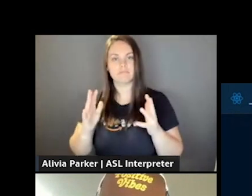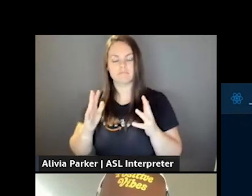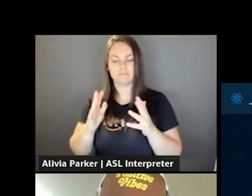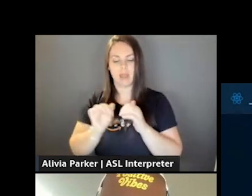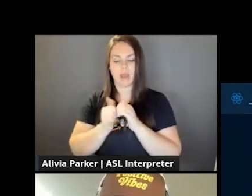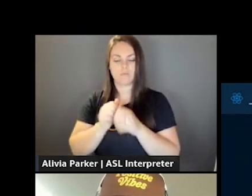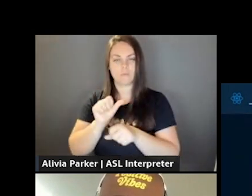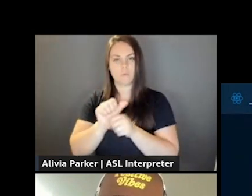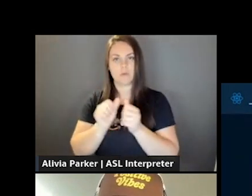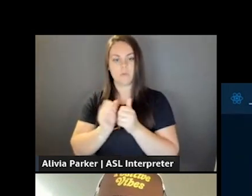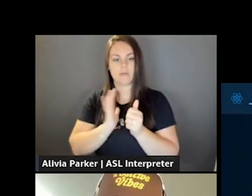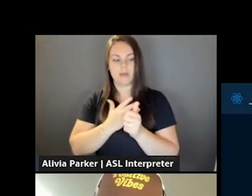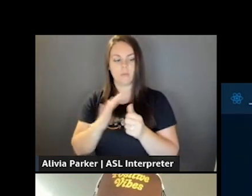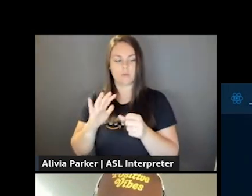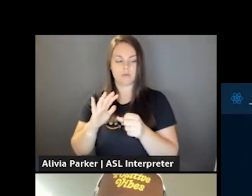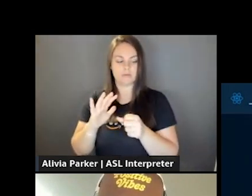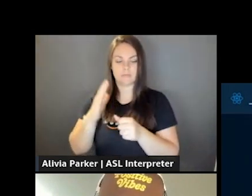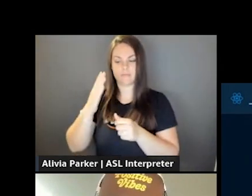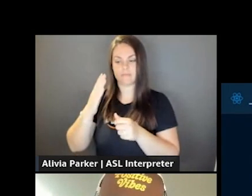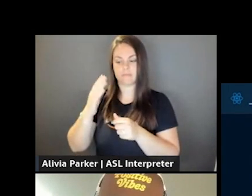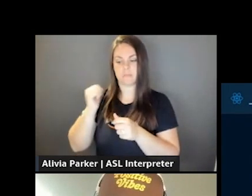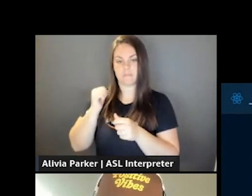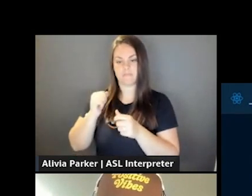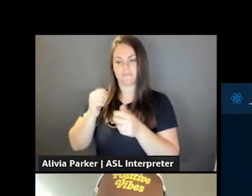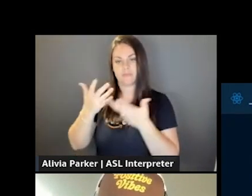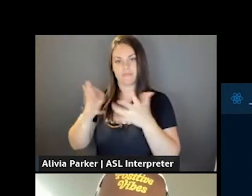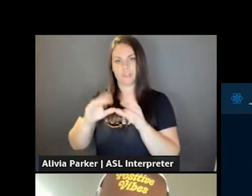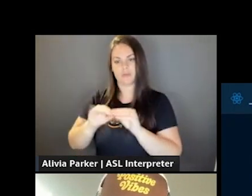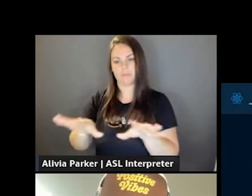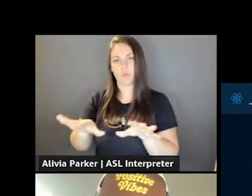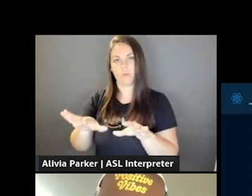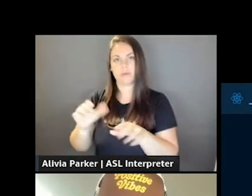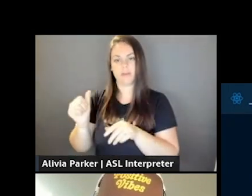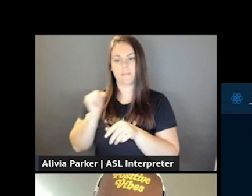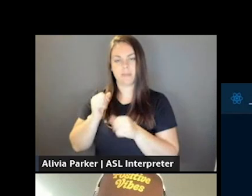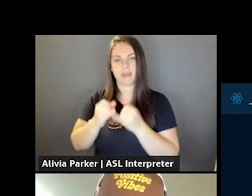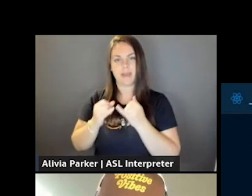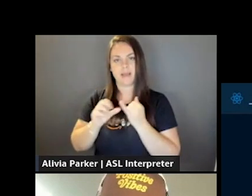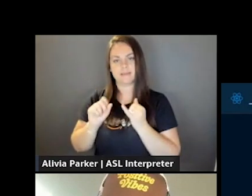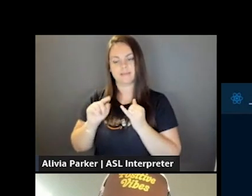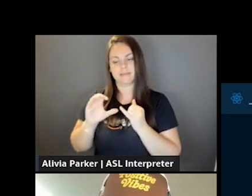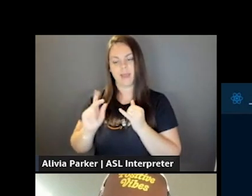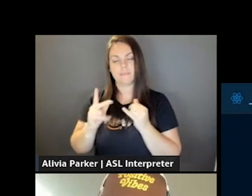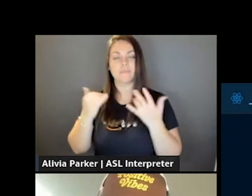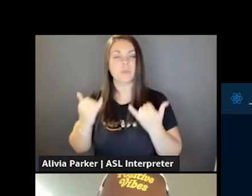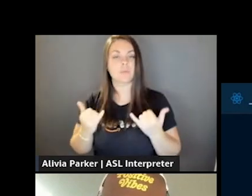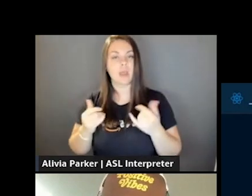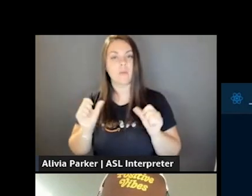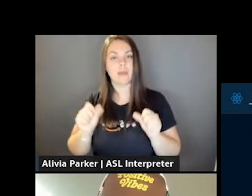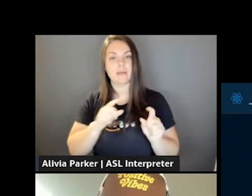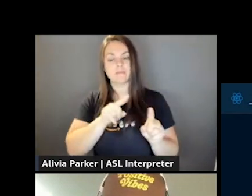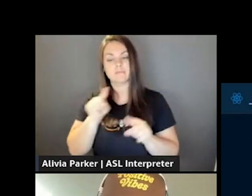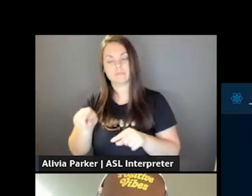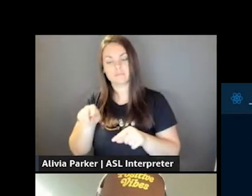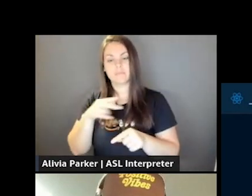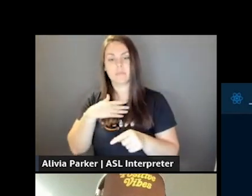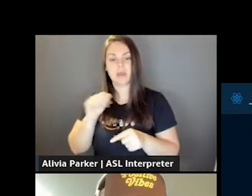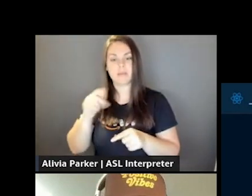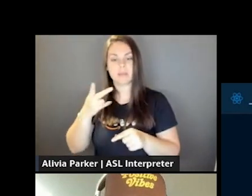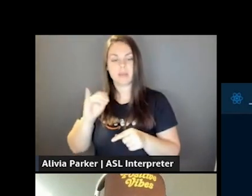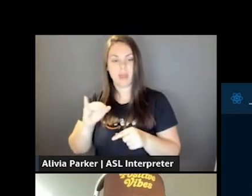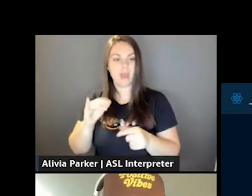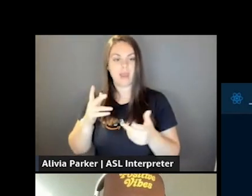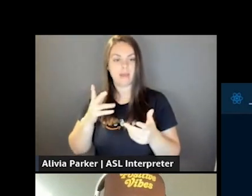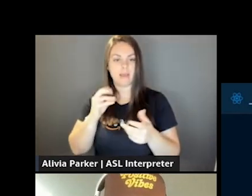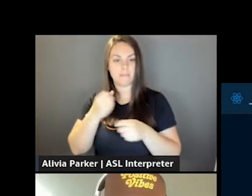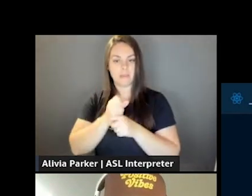backend stack. So I can head over to my UI and I can start making these API calls. And these are no more than what front-end